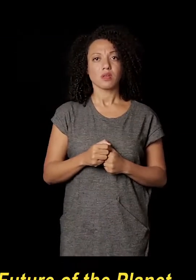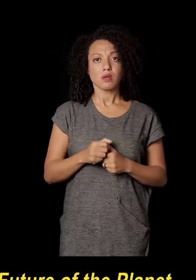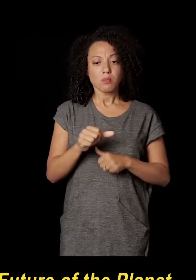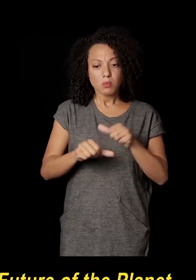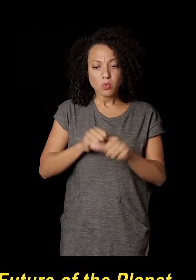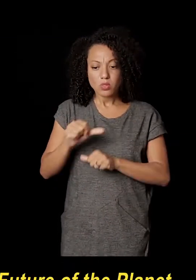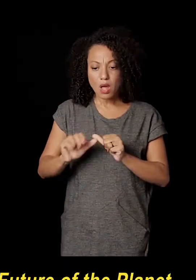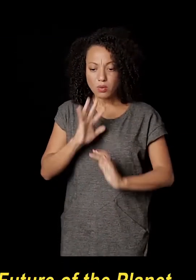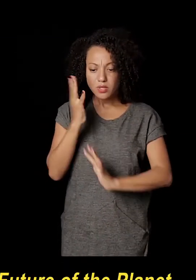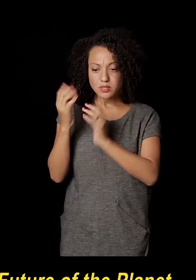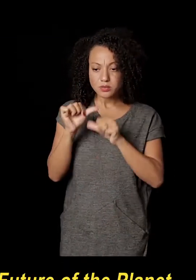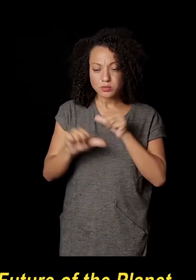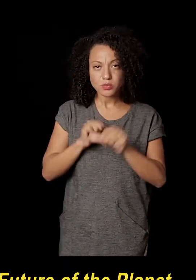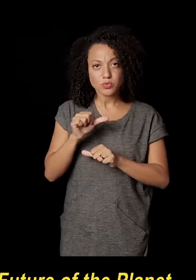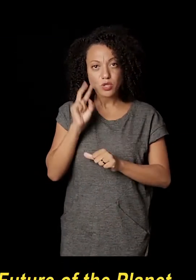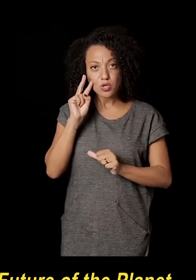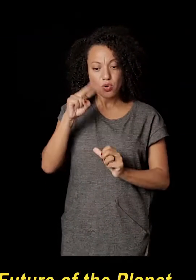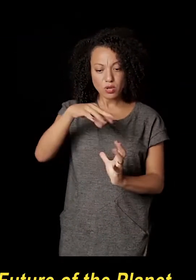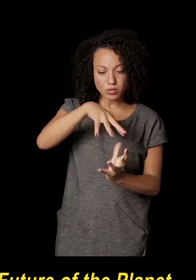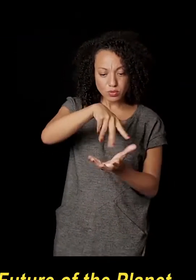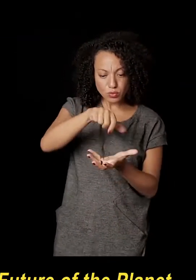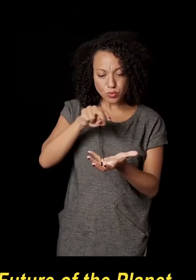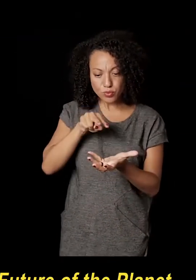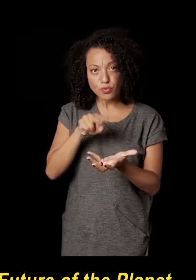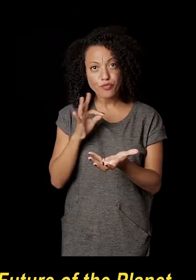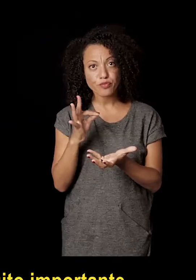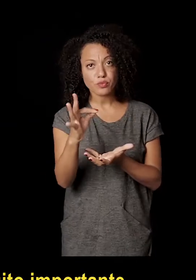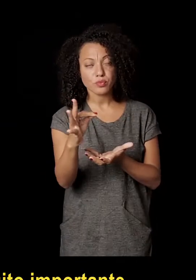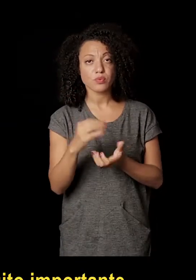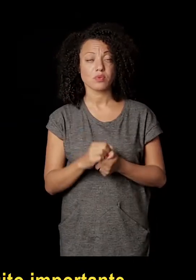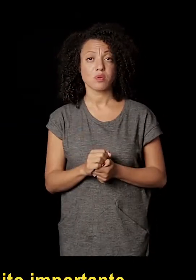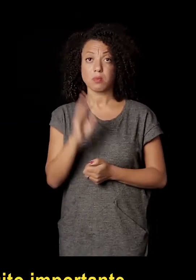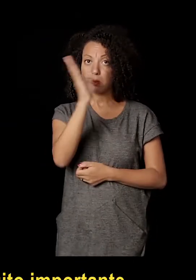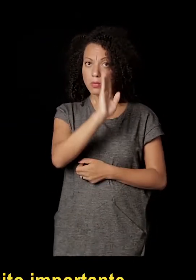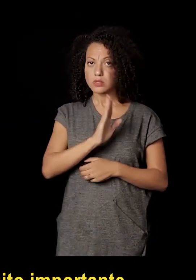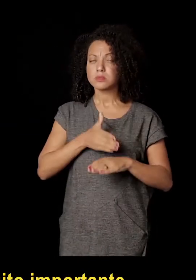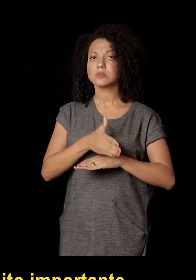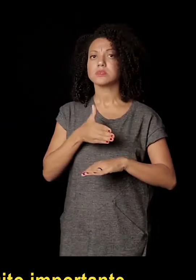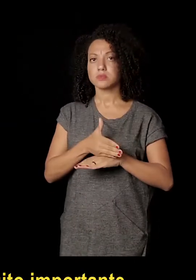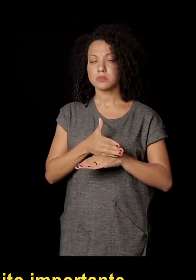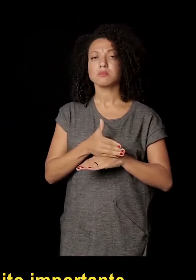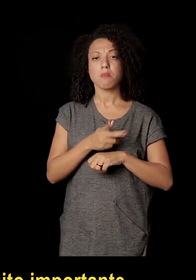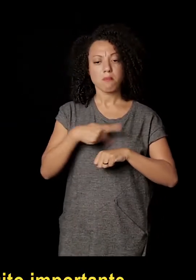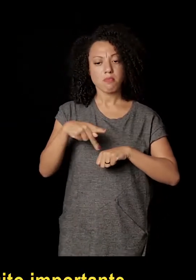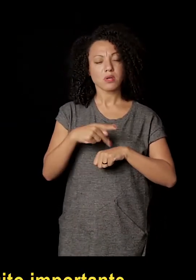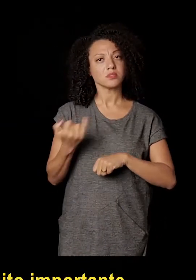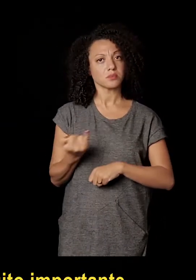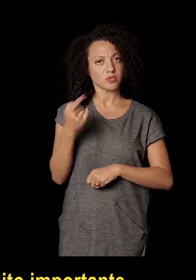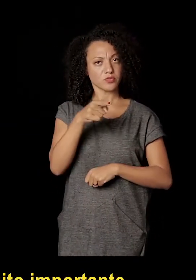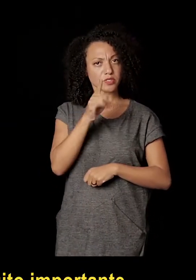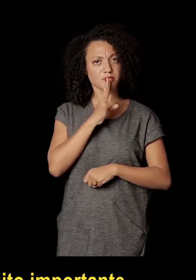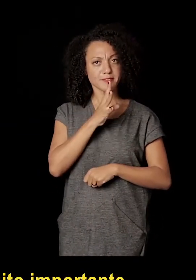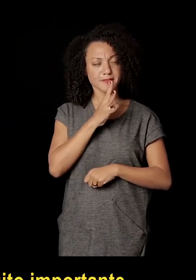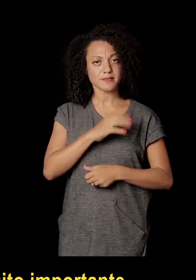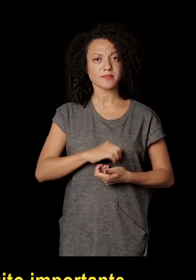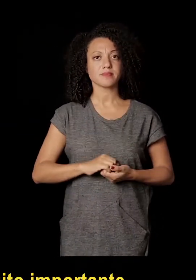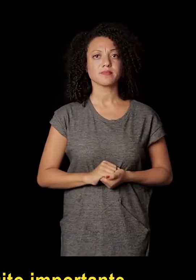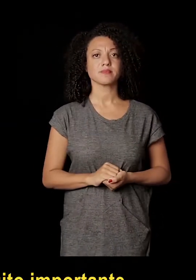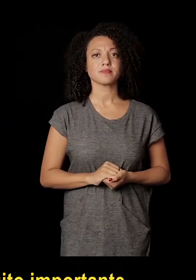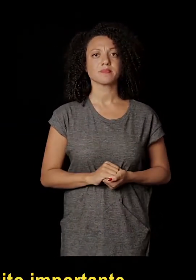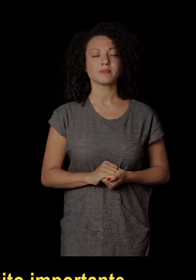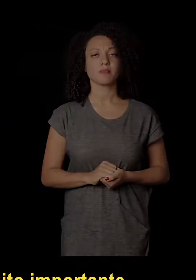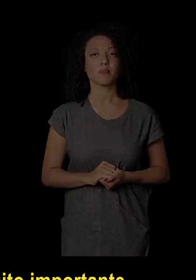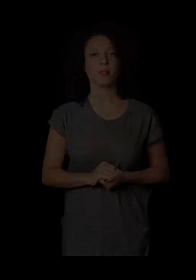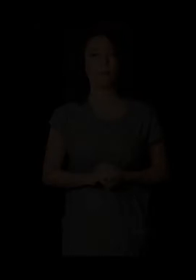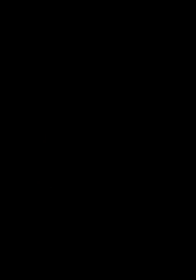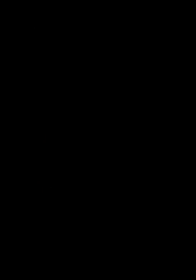circumstances, looking at the future of the planet, of which Brazil is a very important participant, as you well